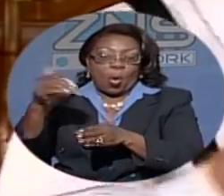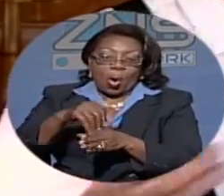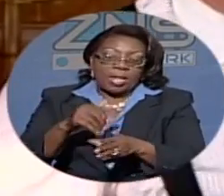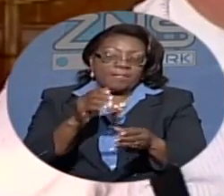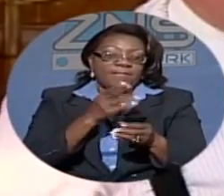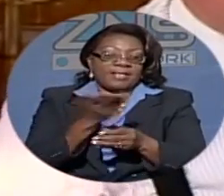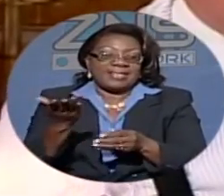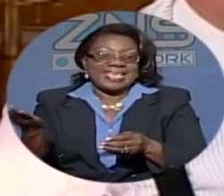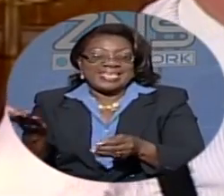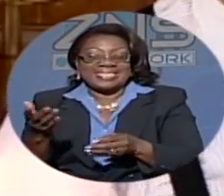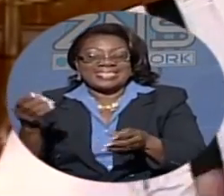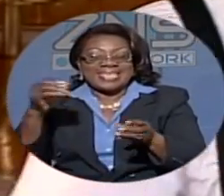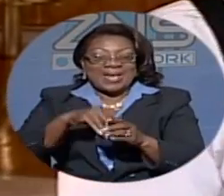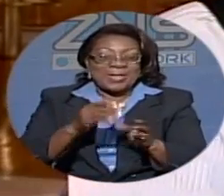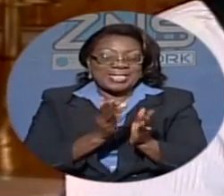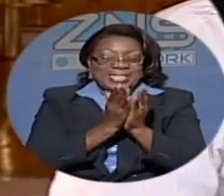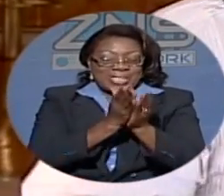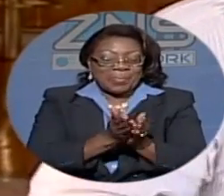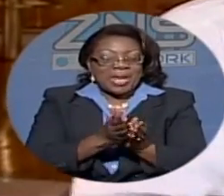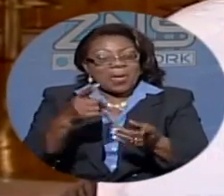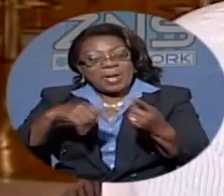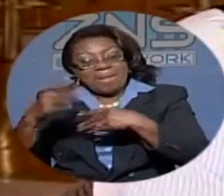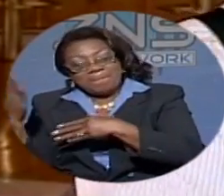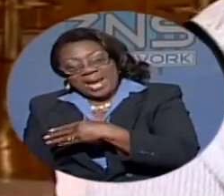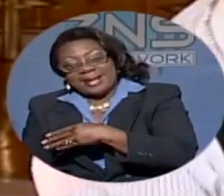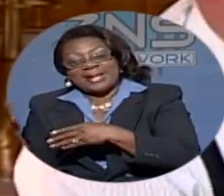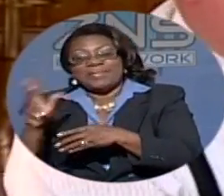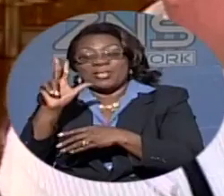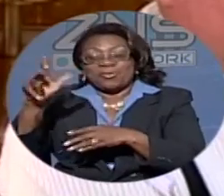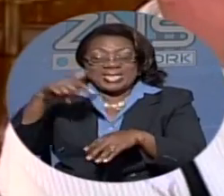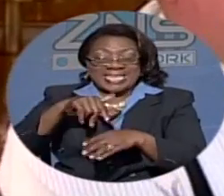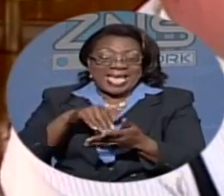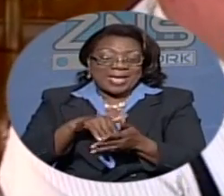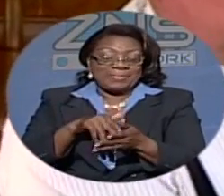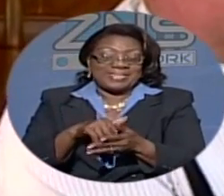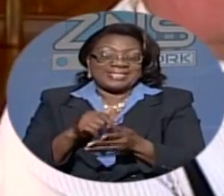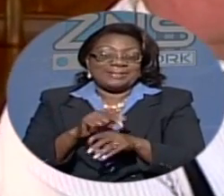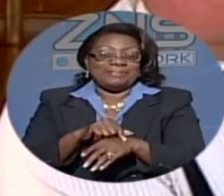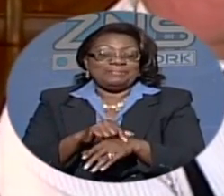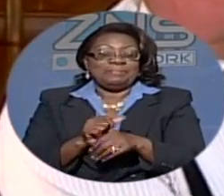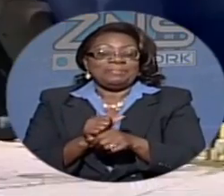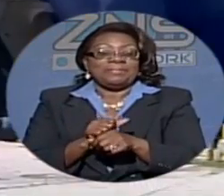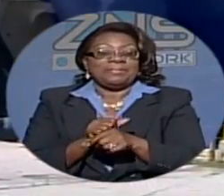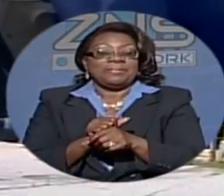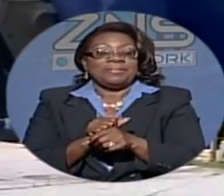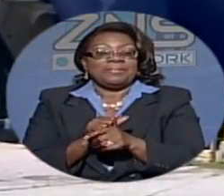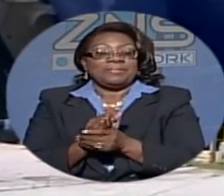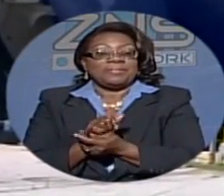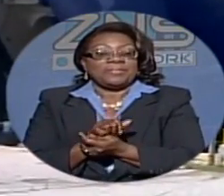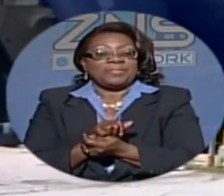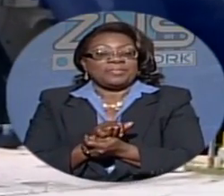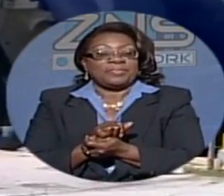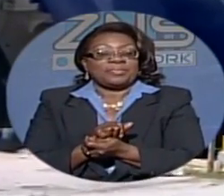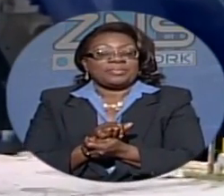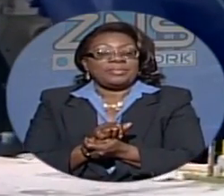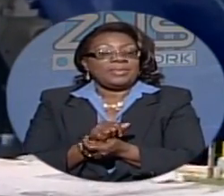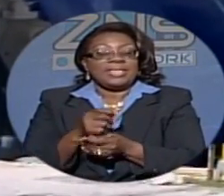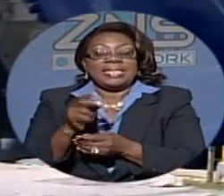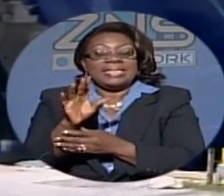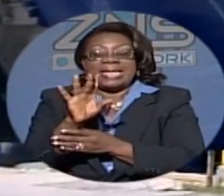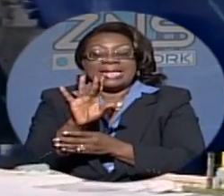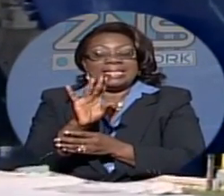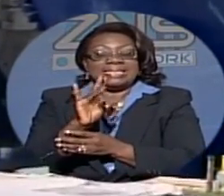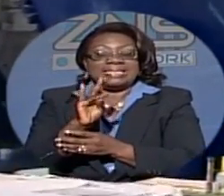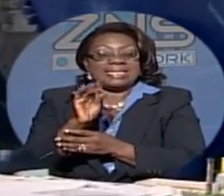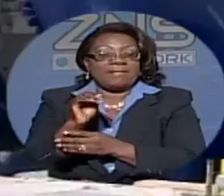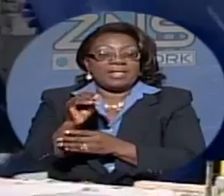She went back out, got some more, came back. She made three trips back to the port to put everything in her bin. Nearly 700